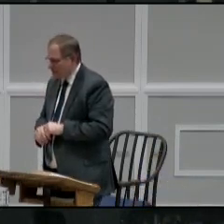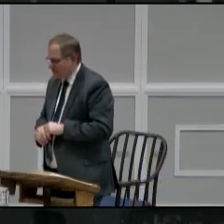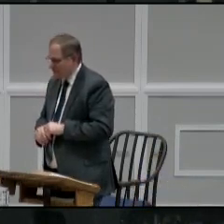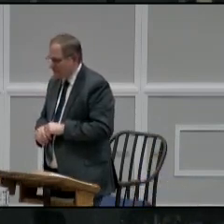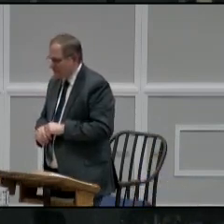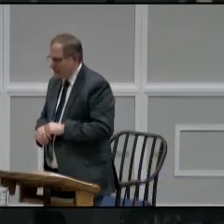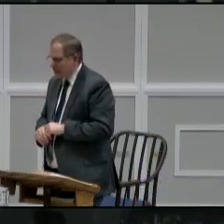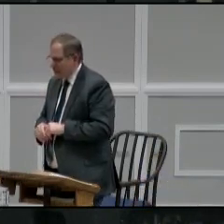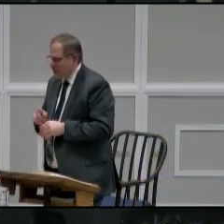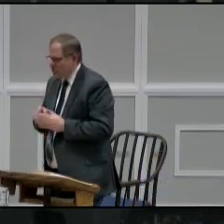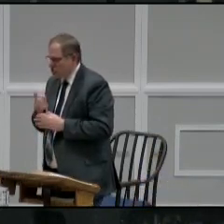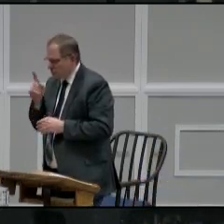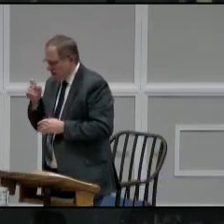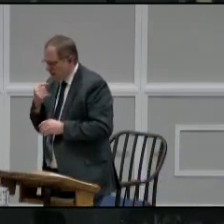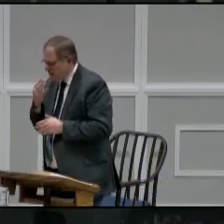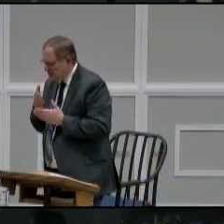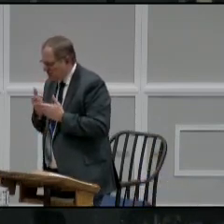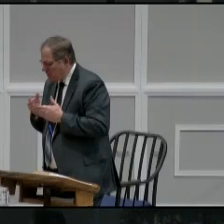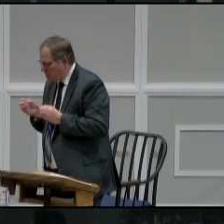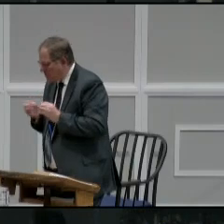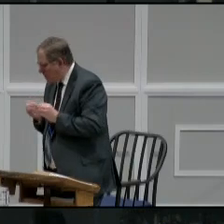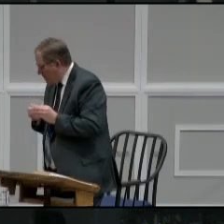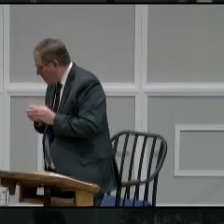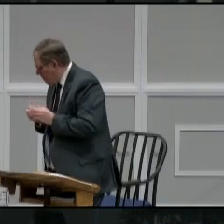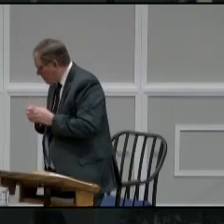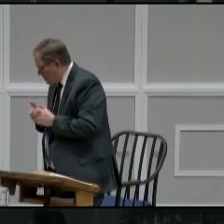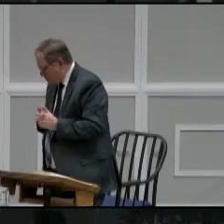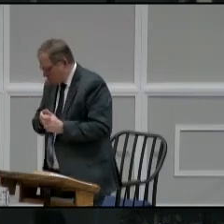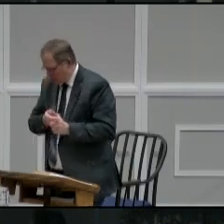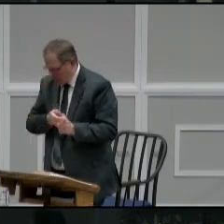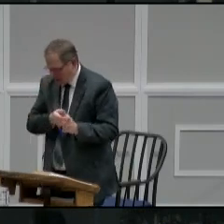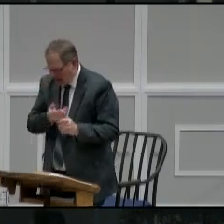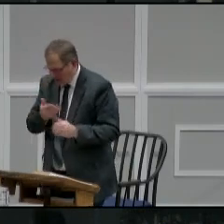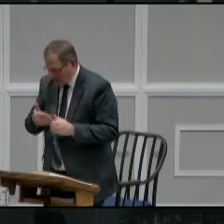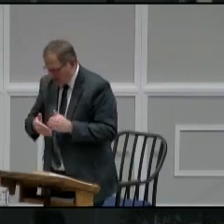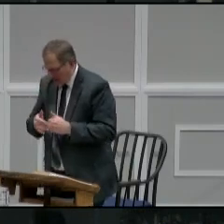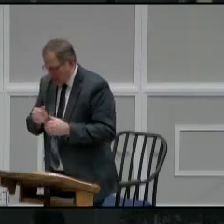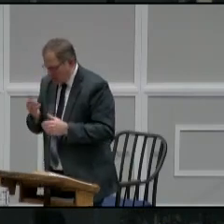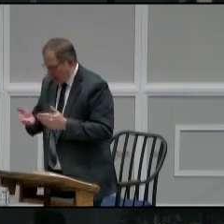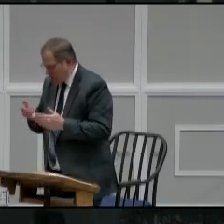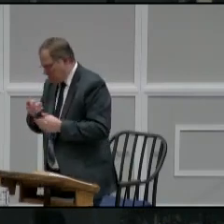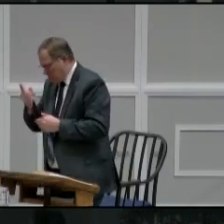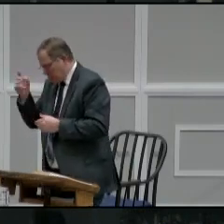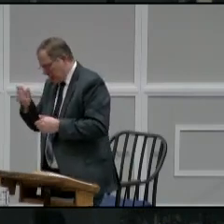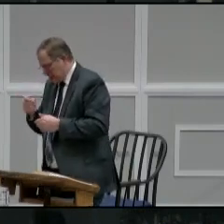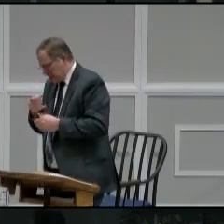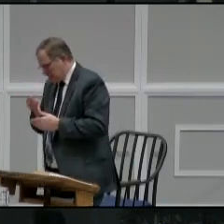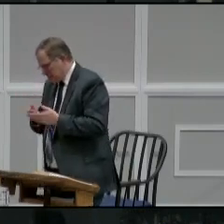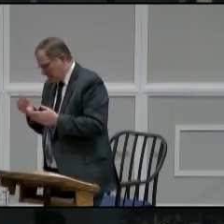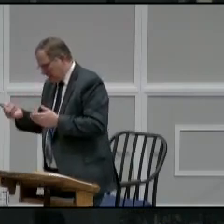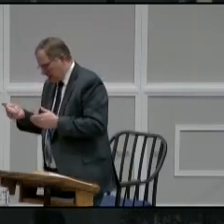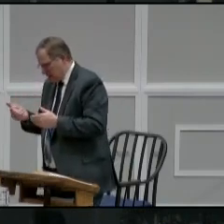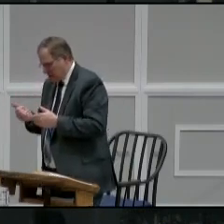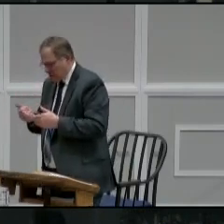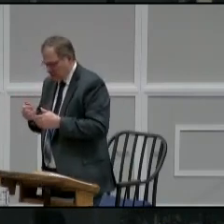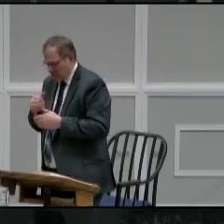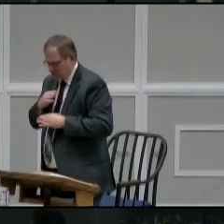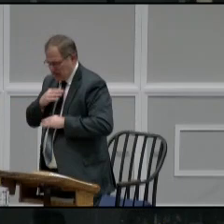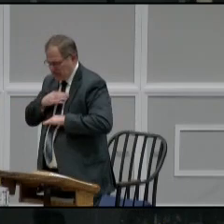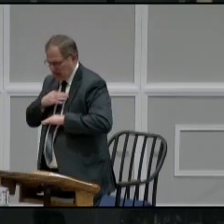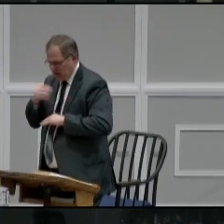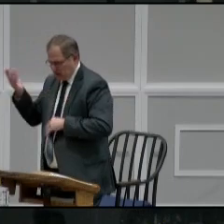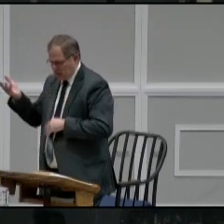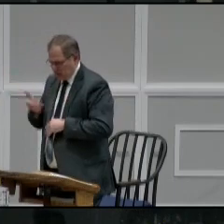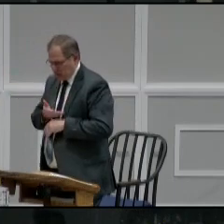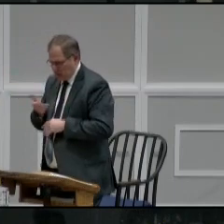What you need is something else to chase after. What you need is something else to satisfy your soul. What you need is something